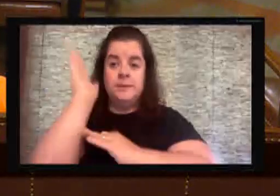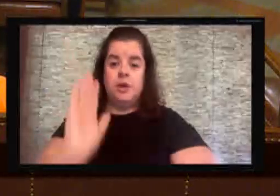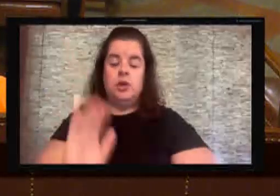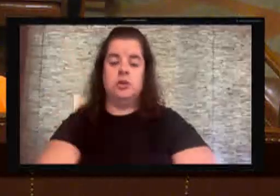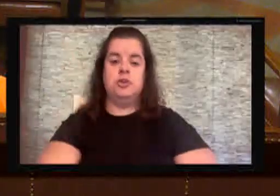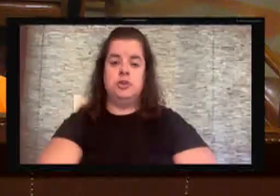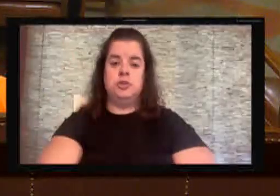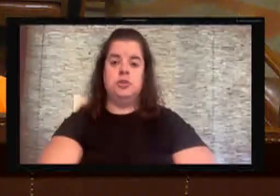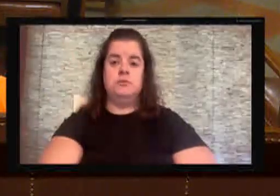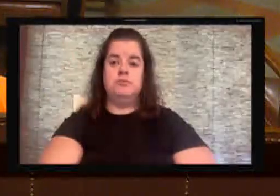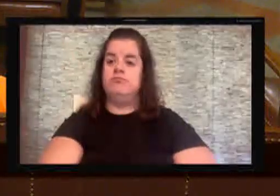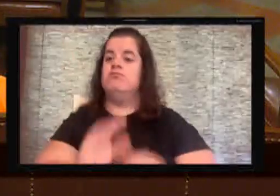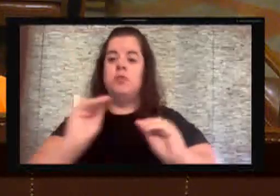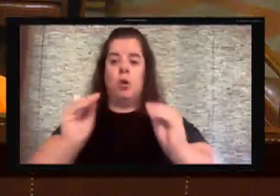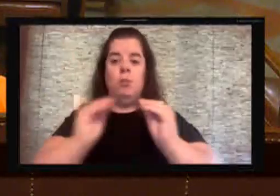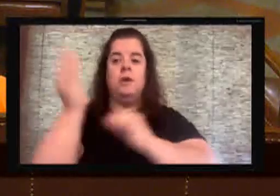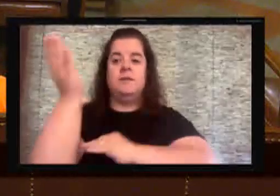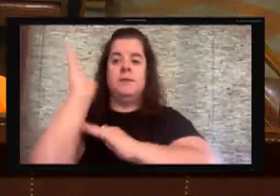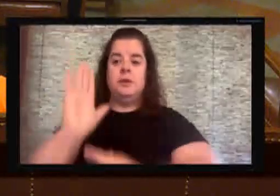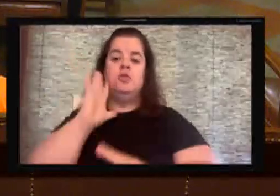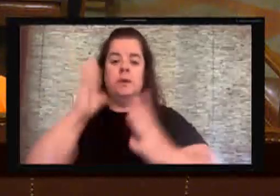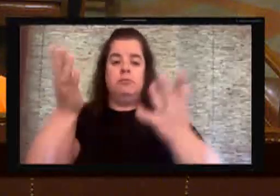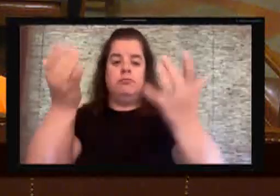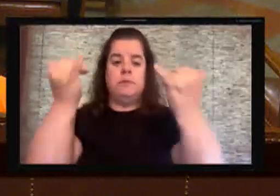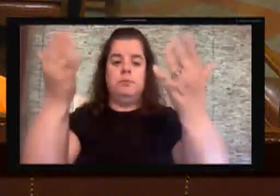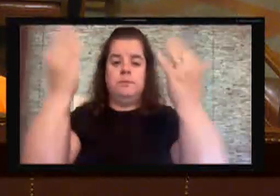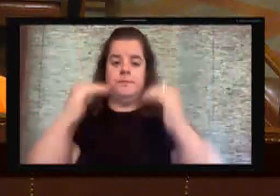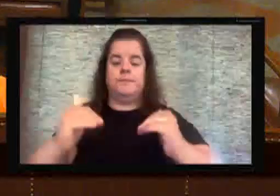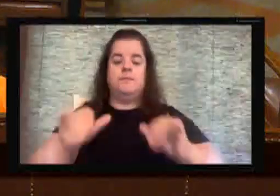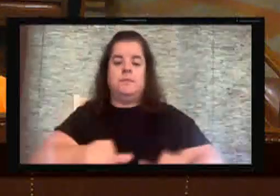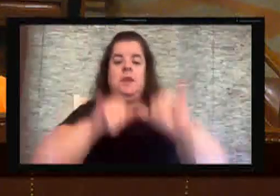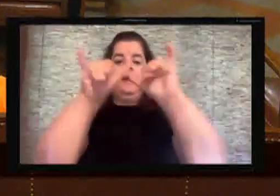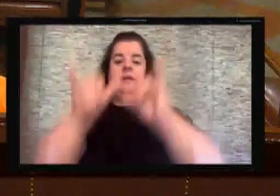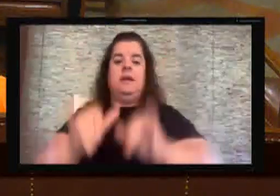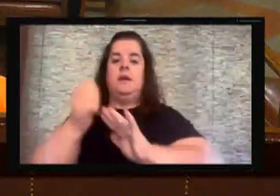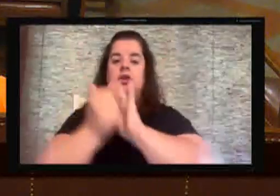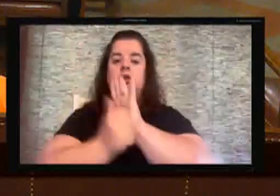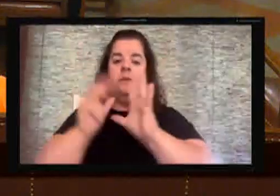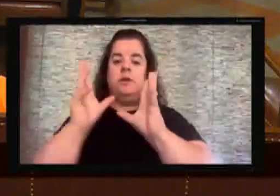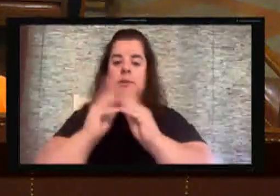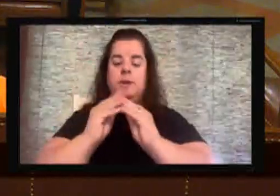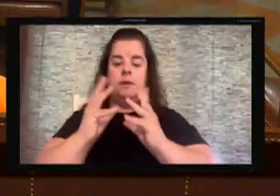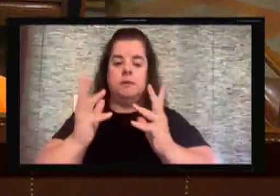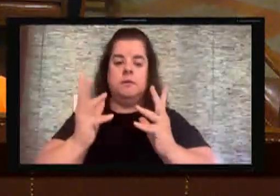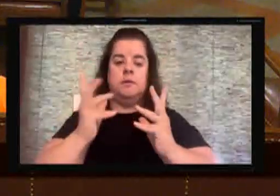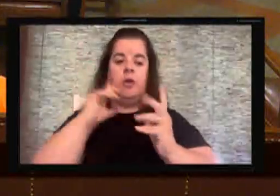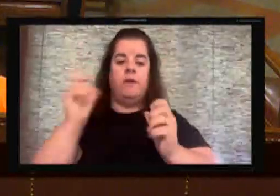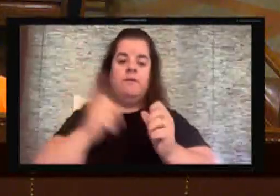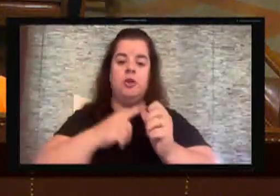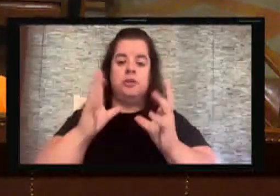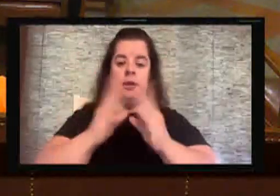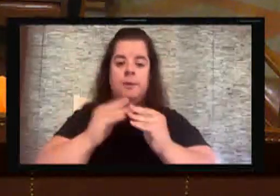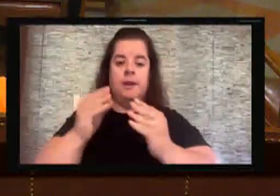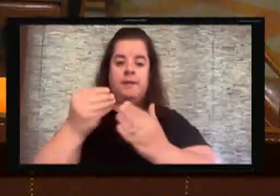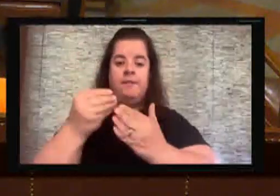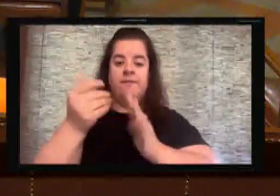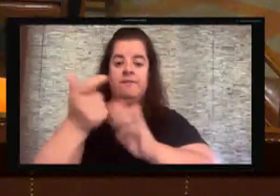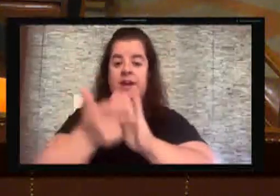There being no further speakers, we will now move on to our standing committee's agenda. Our first committee is the Finance and Law